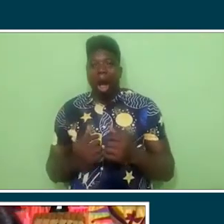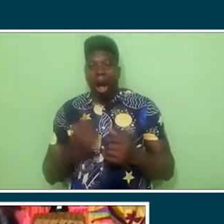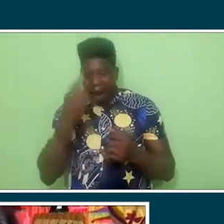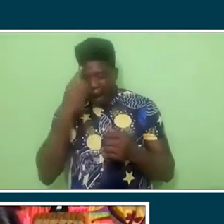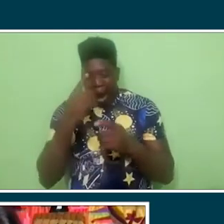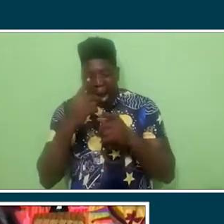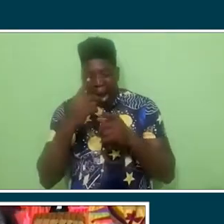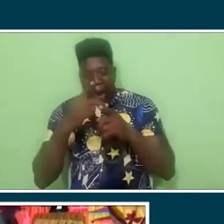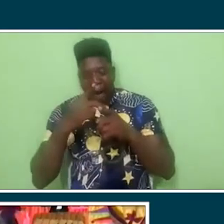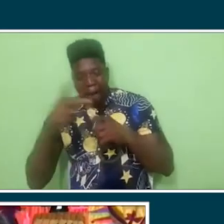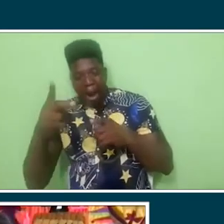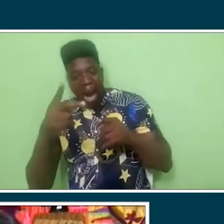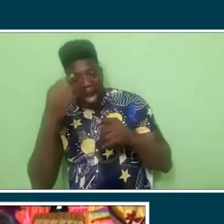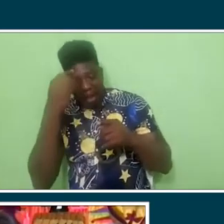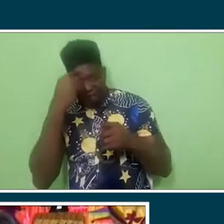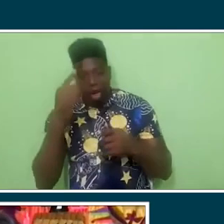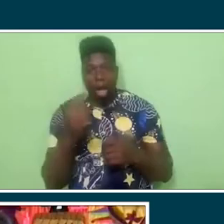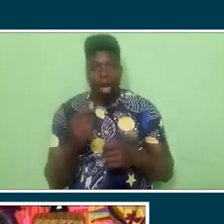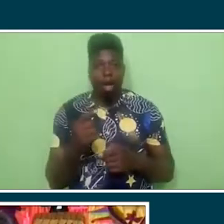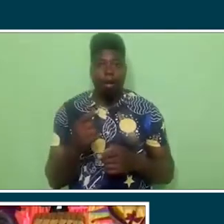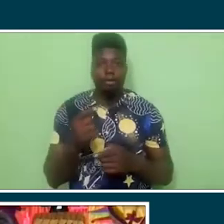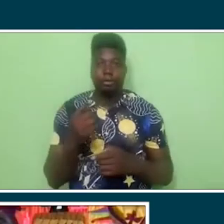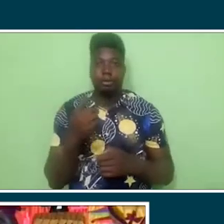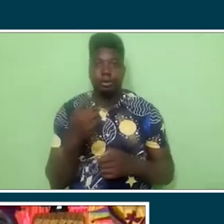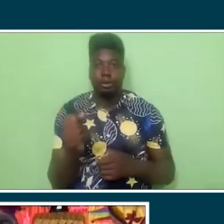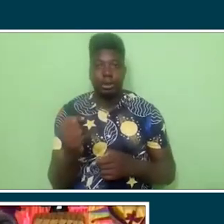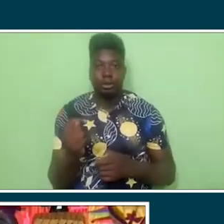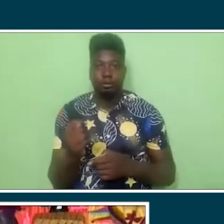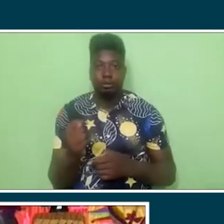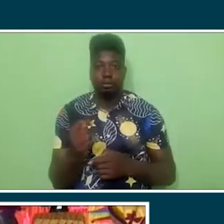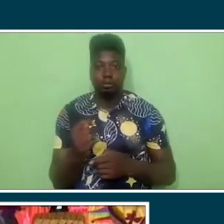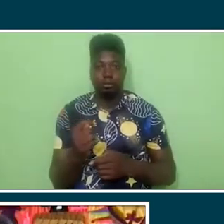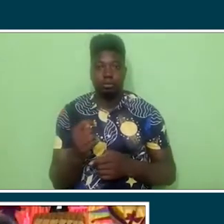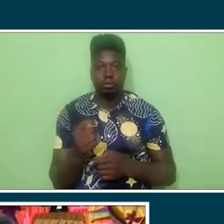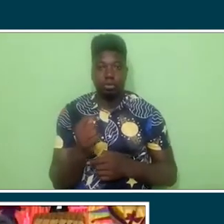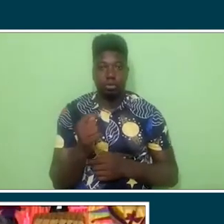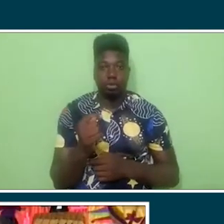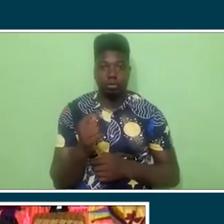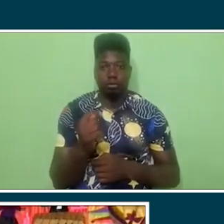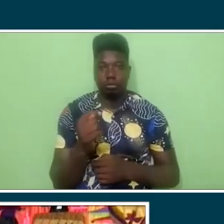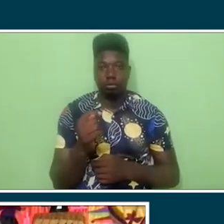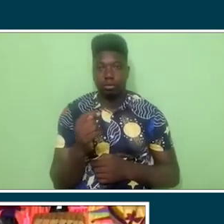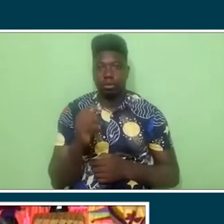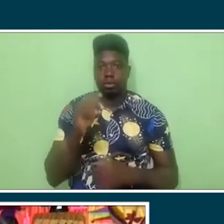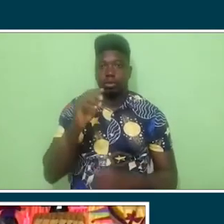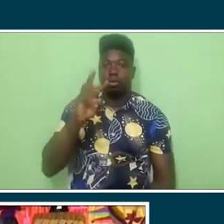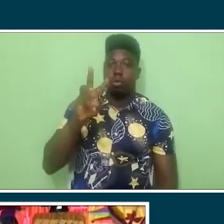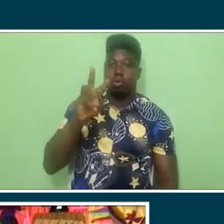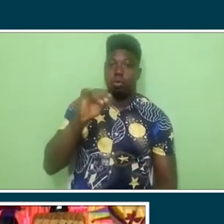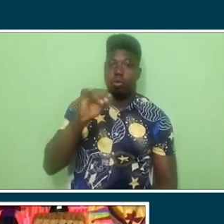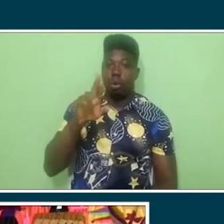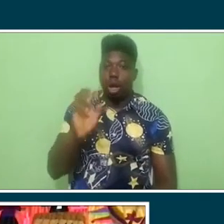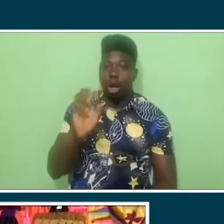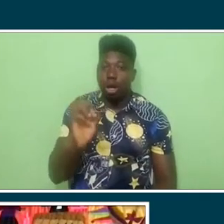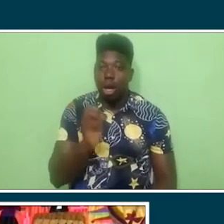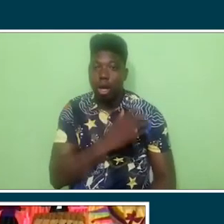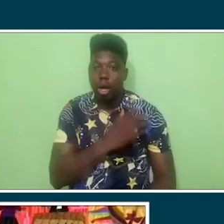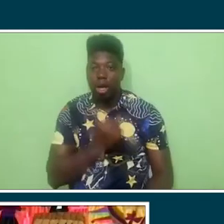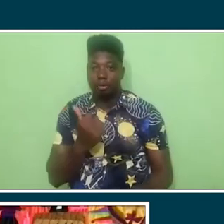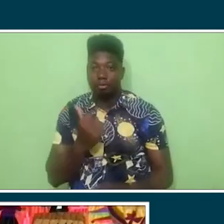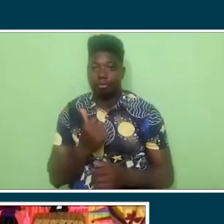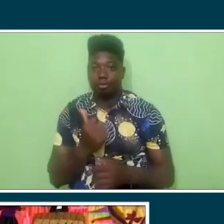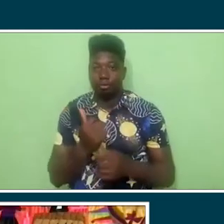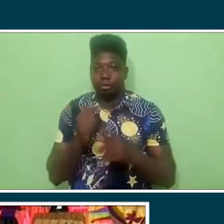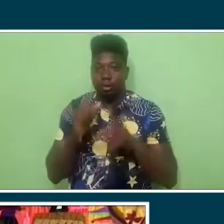utopia behind miles of barbed wire and walls and fences and tests and judgments and righteousness, but a